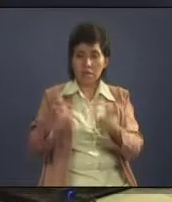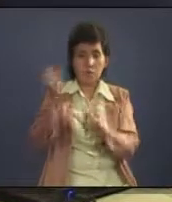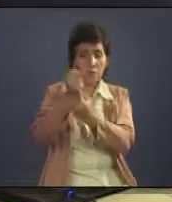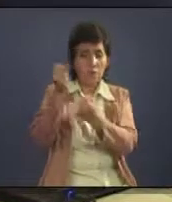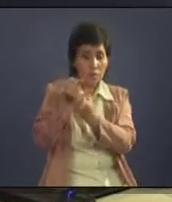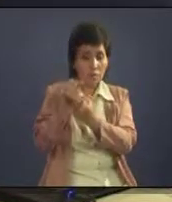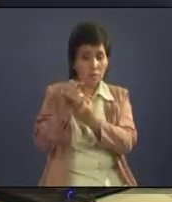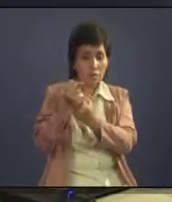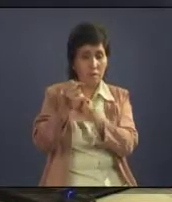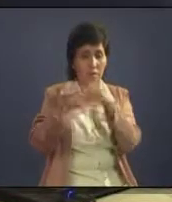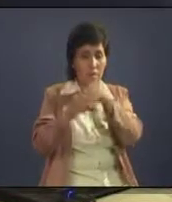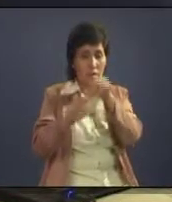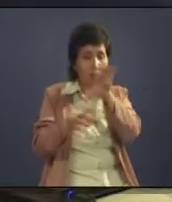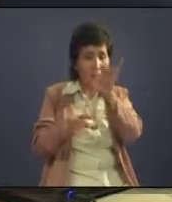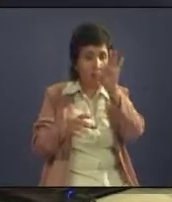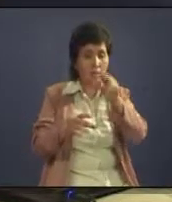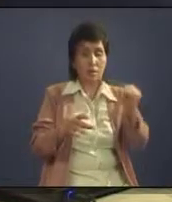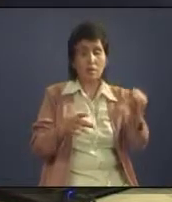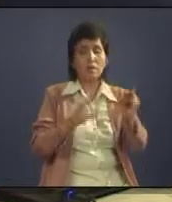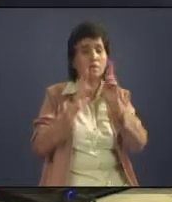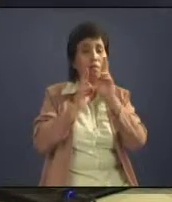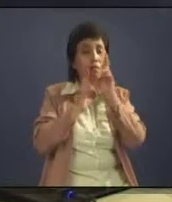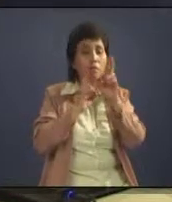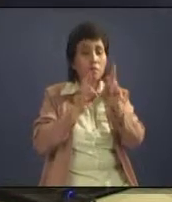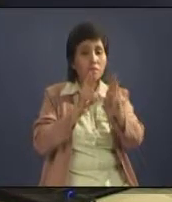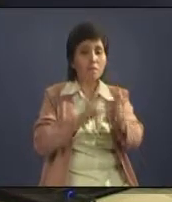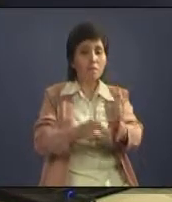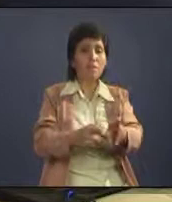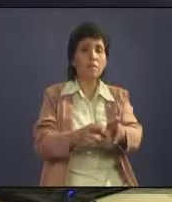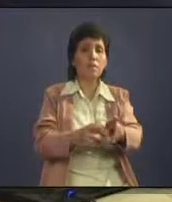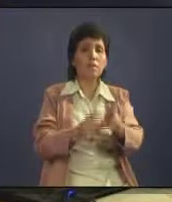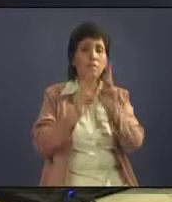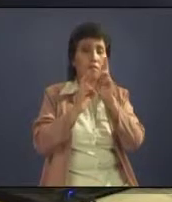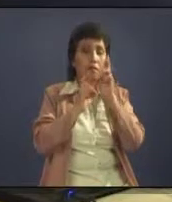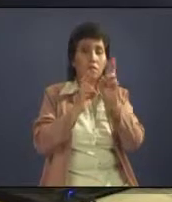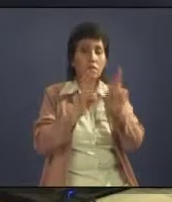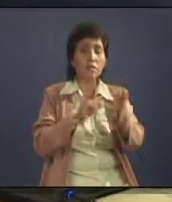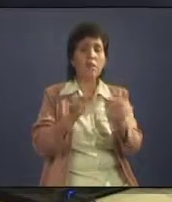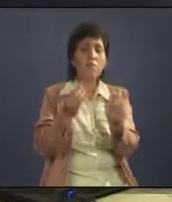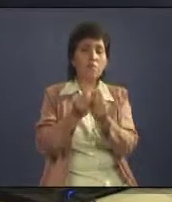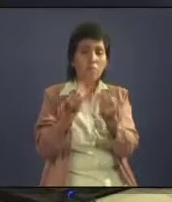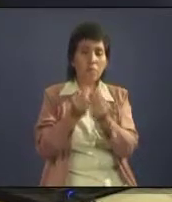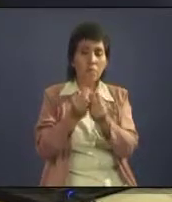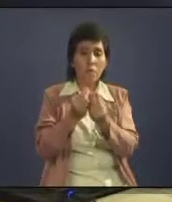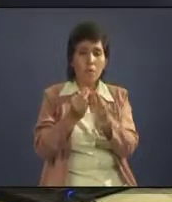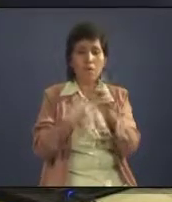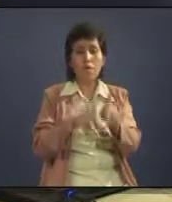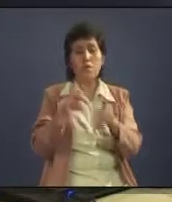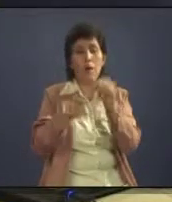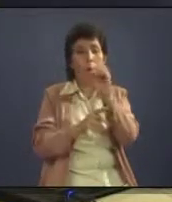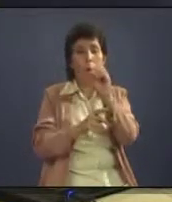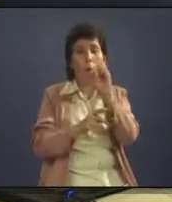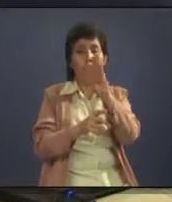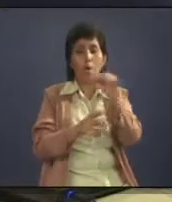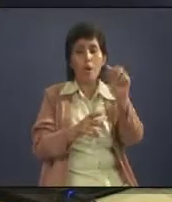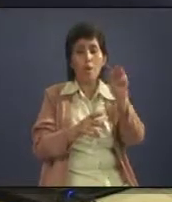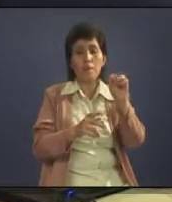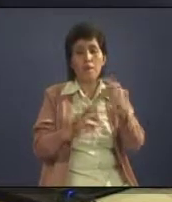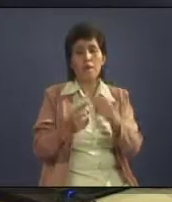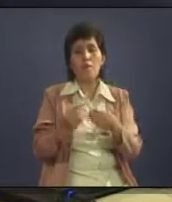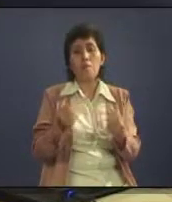the supporting of the election, the result of the election. Now, the result is that more people supported